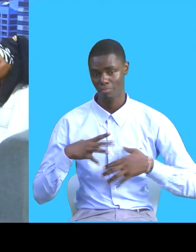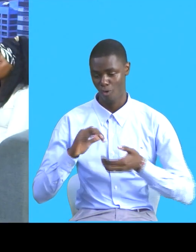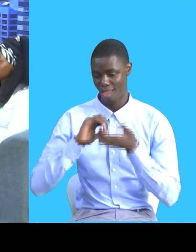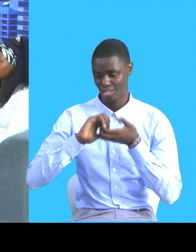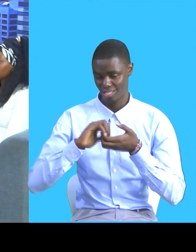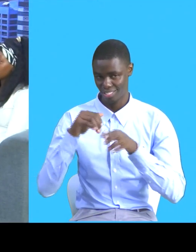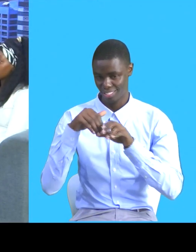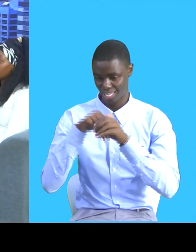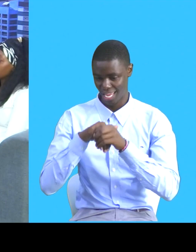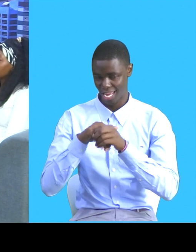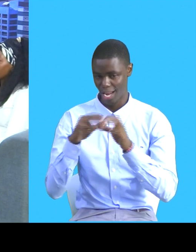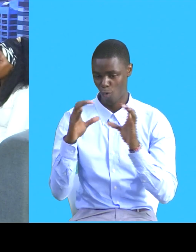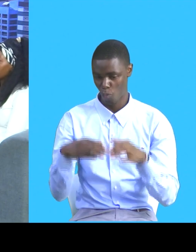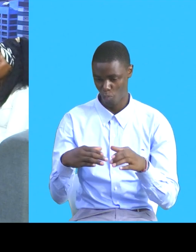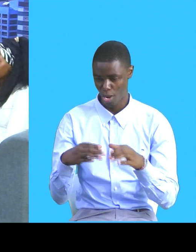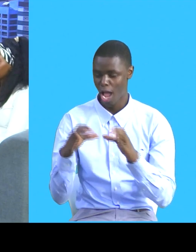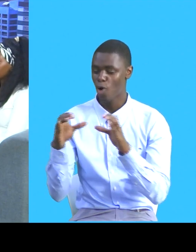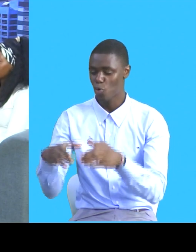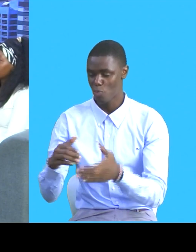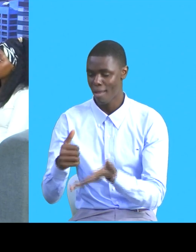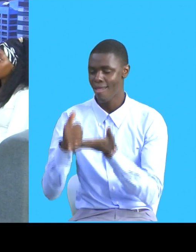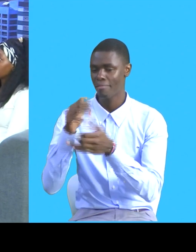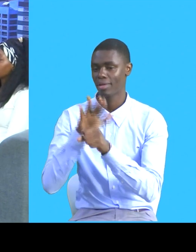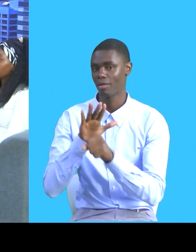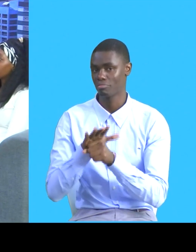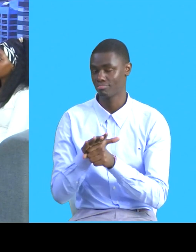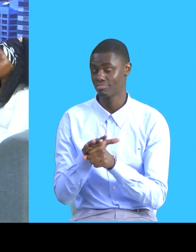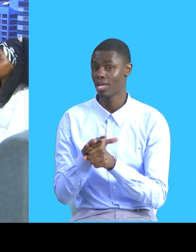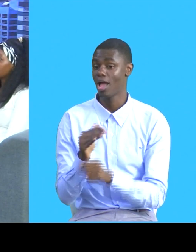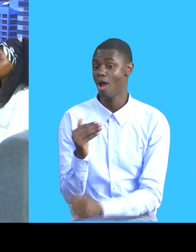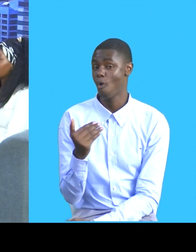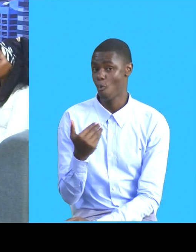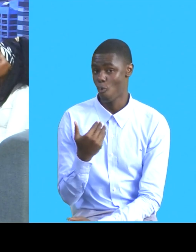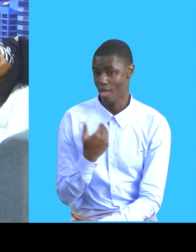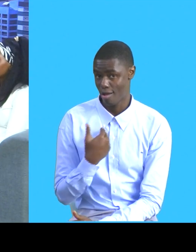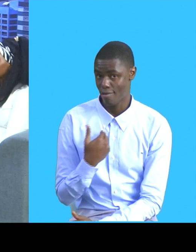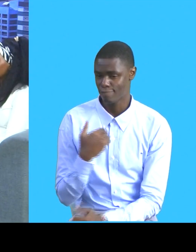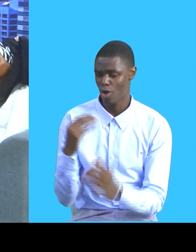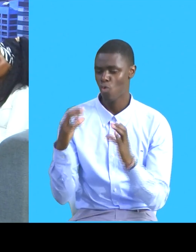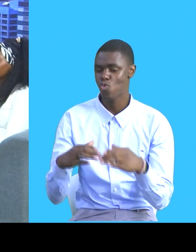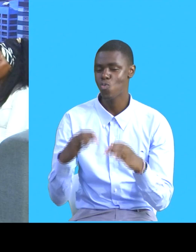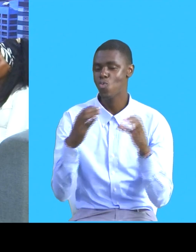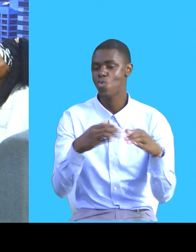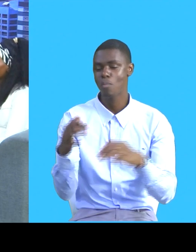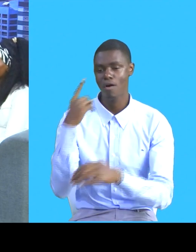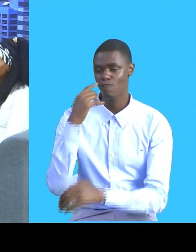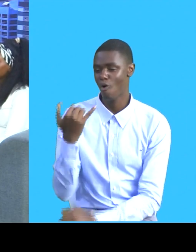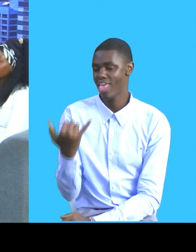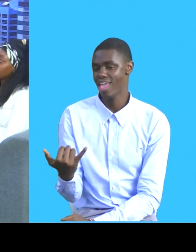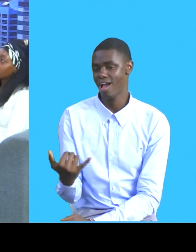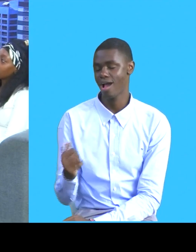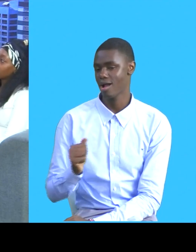groups. Groups are really helping. Nowadays we have these groups for young